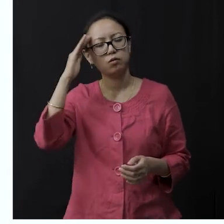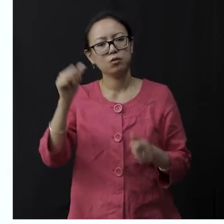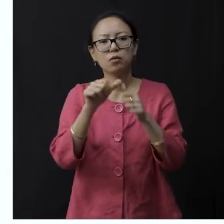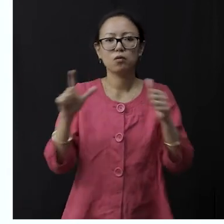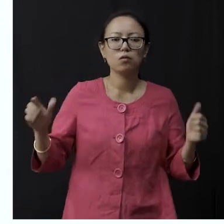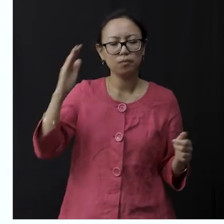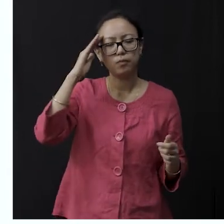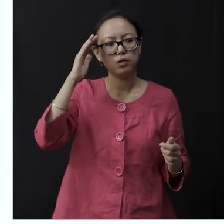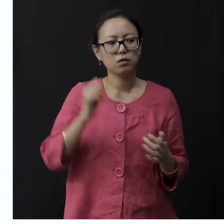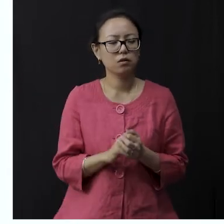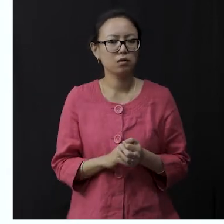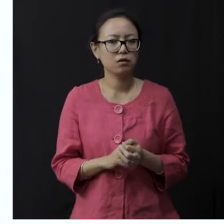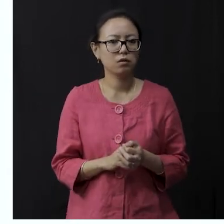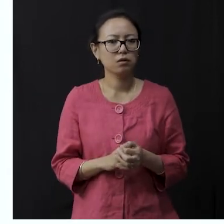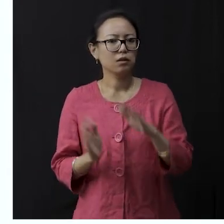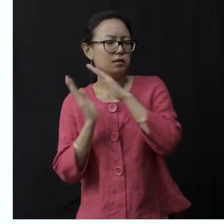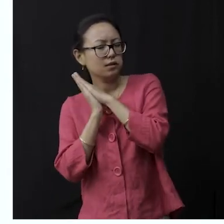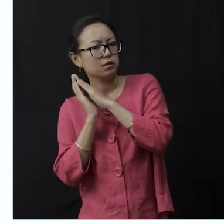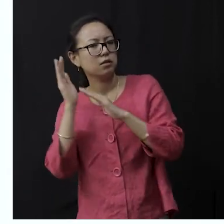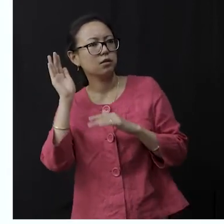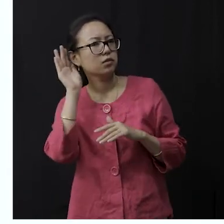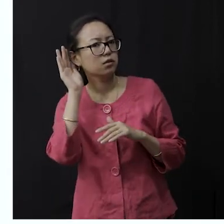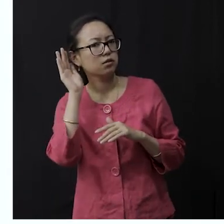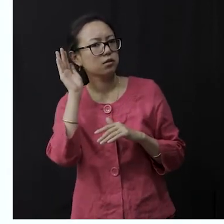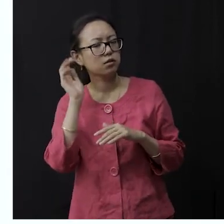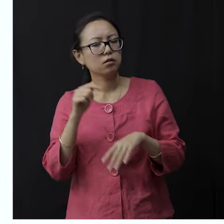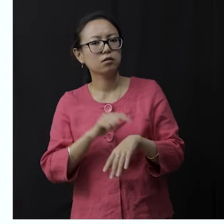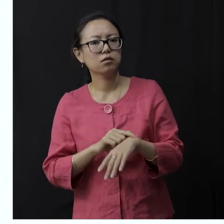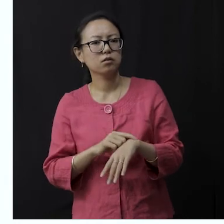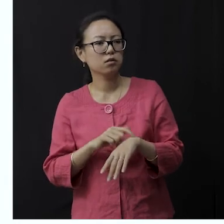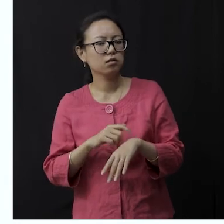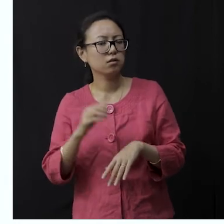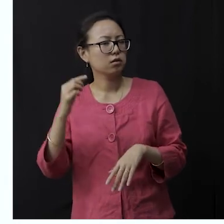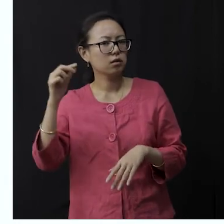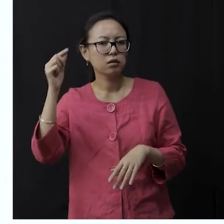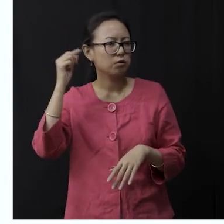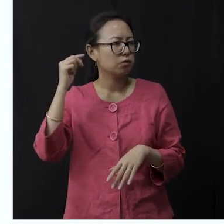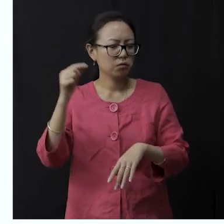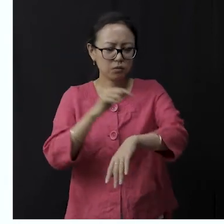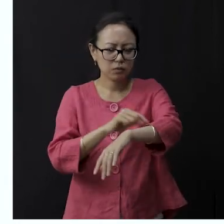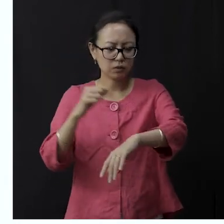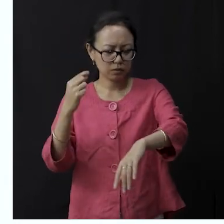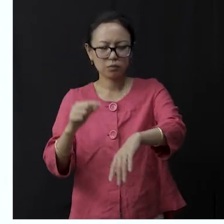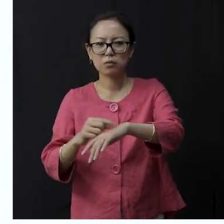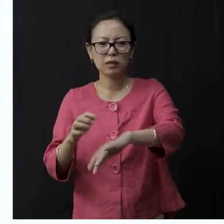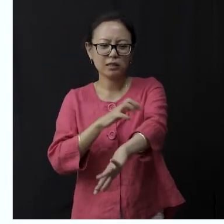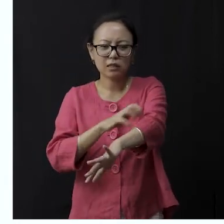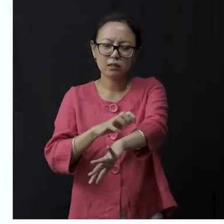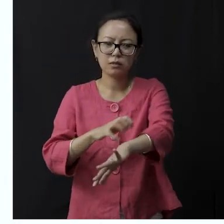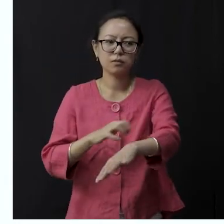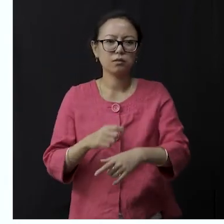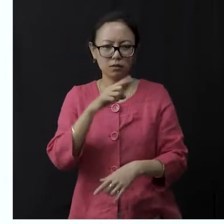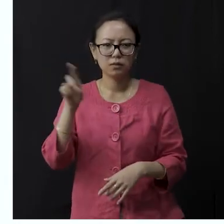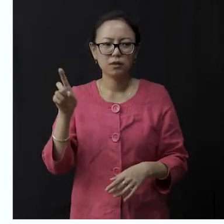comes making the doo sound and it comes and sting us, we get irritated, right? And we get, when we feel like itching and all,